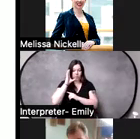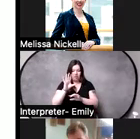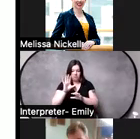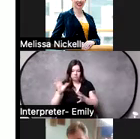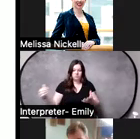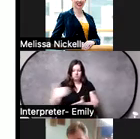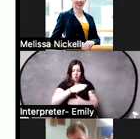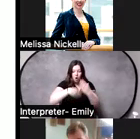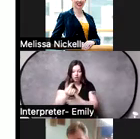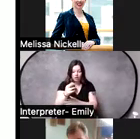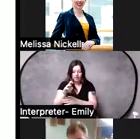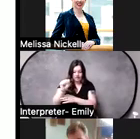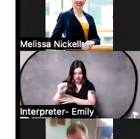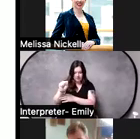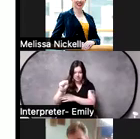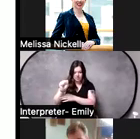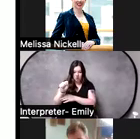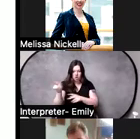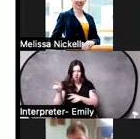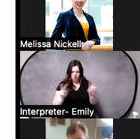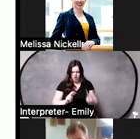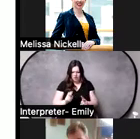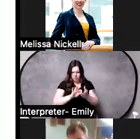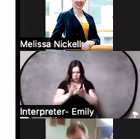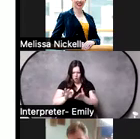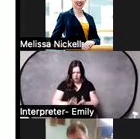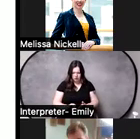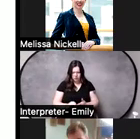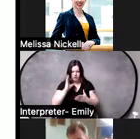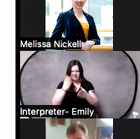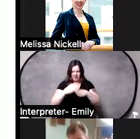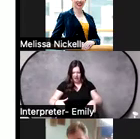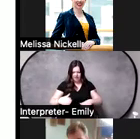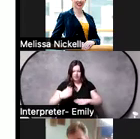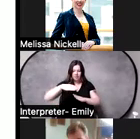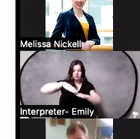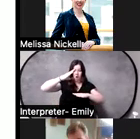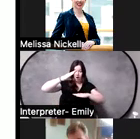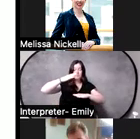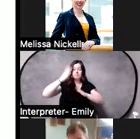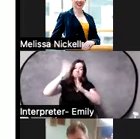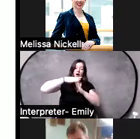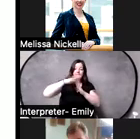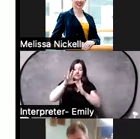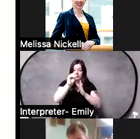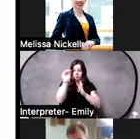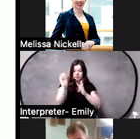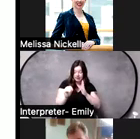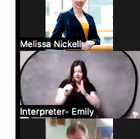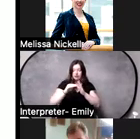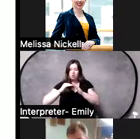grants in the top 50% that got the best scores, and then the lower 50%. And those grants that are in the